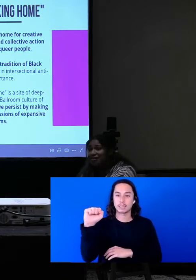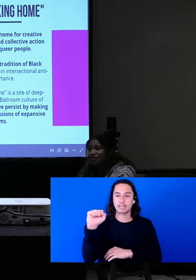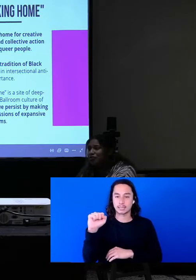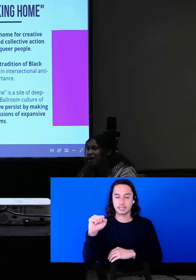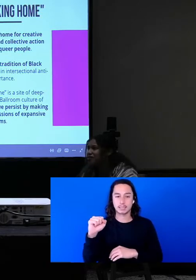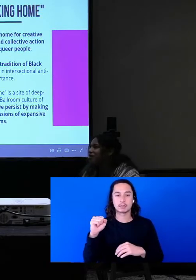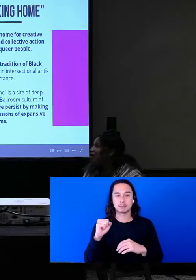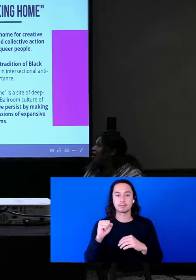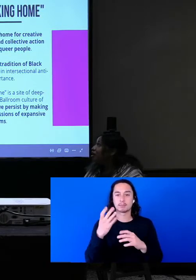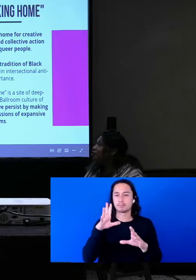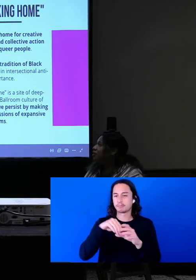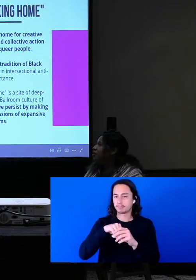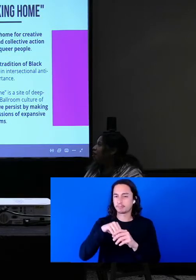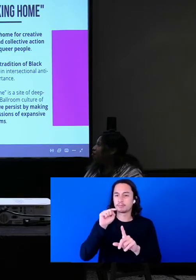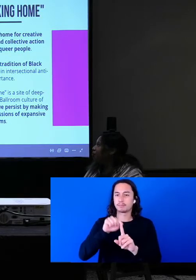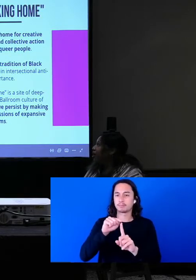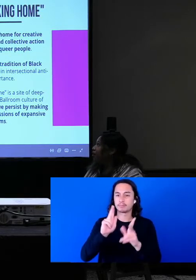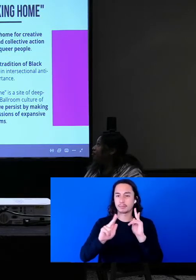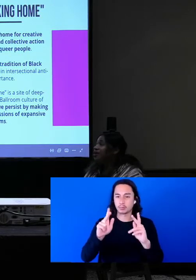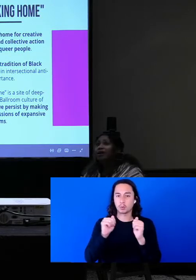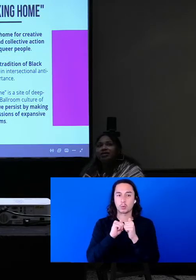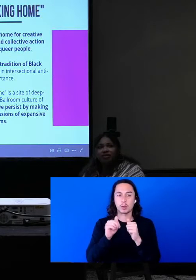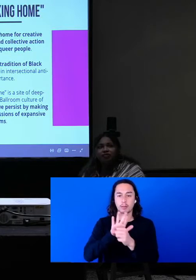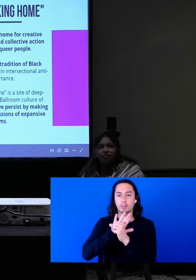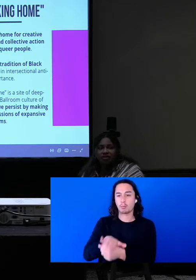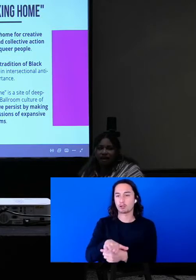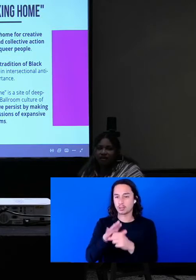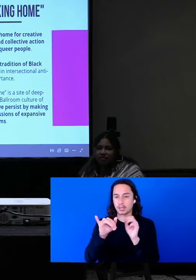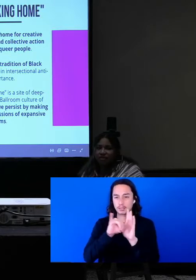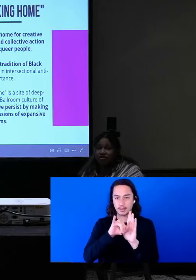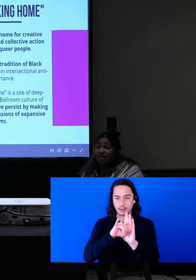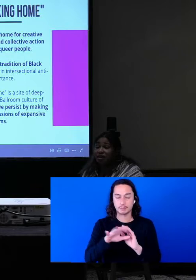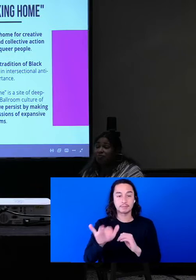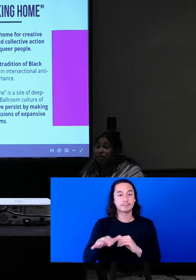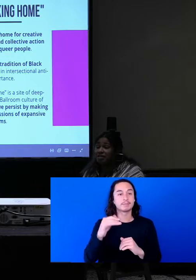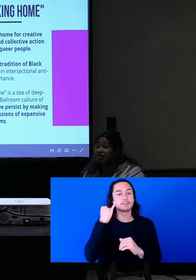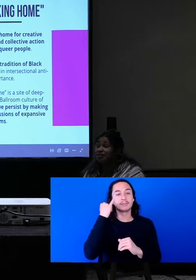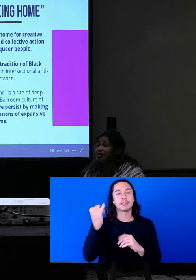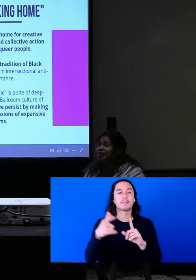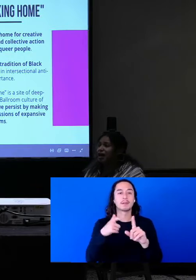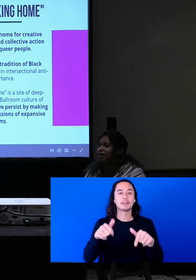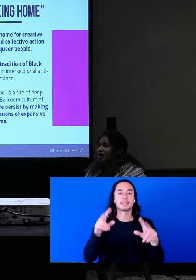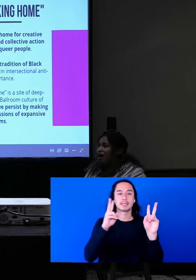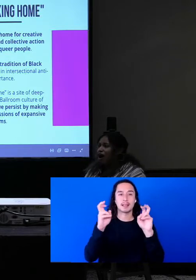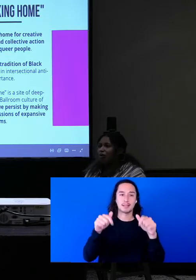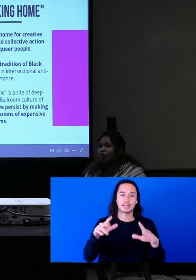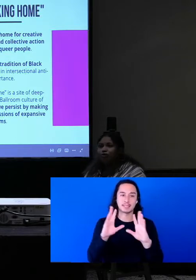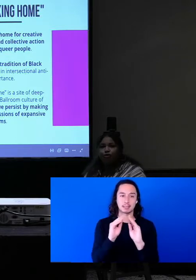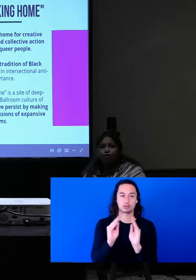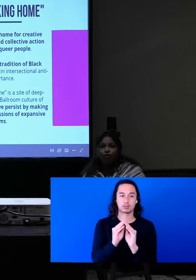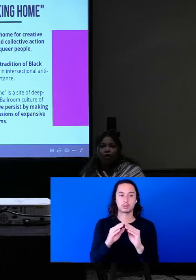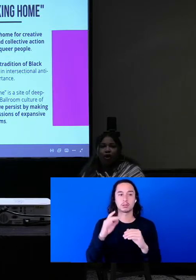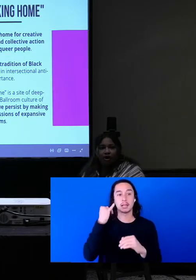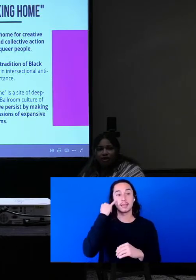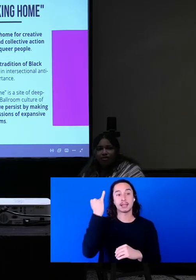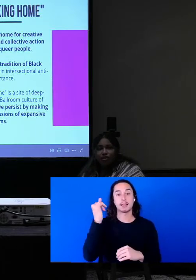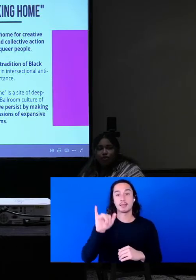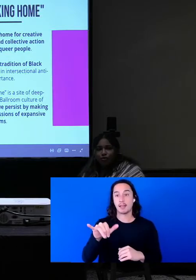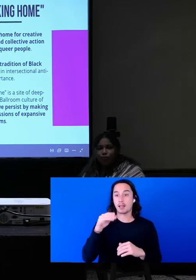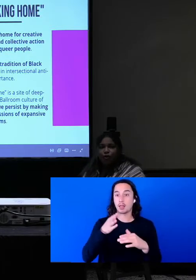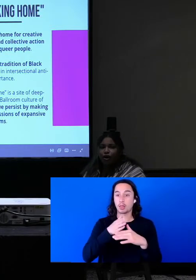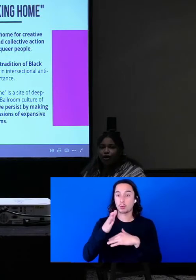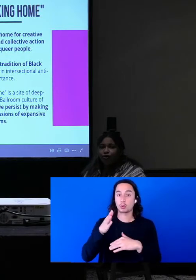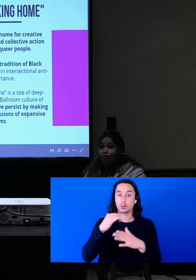marginalized identities. And so that's a little bit of where the idea for the title of the session came from, this idea that through